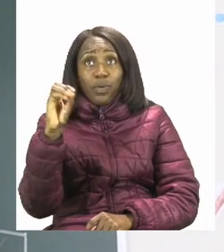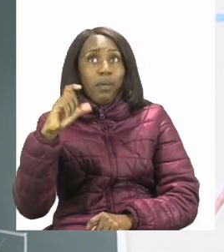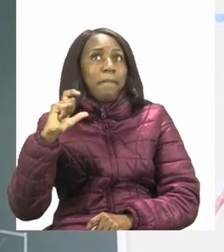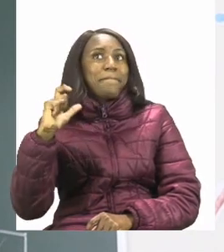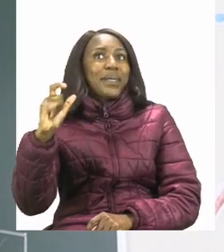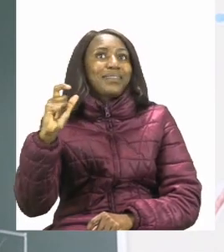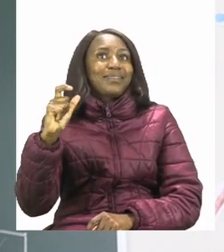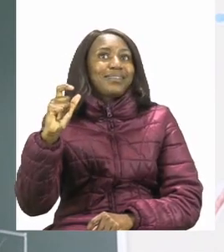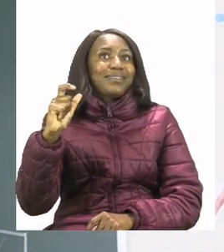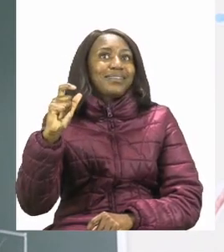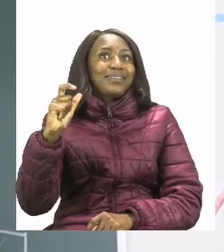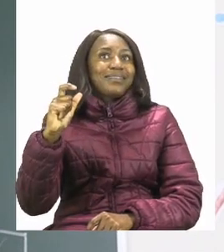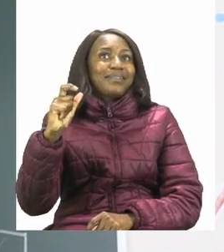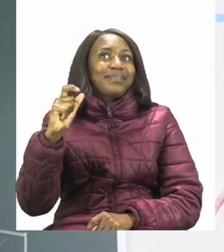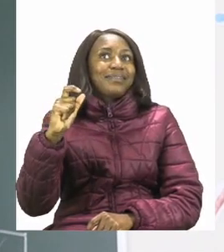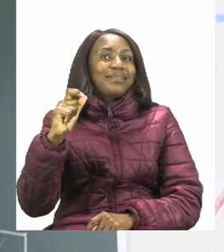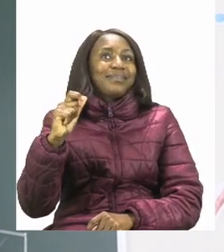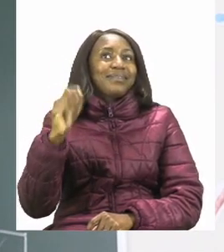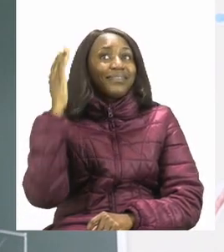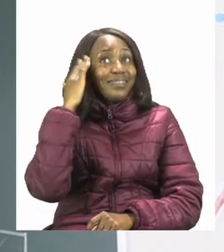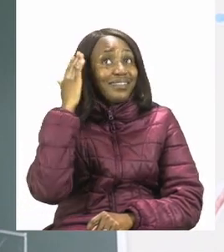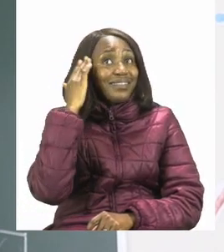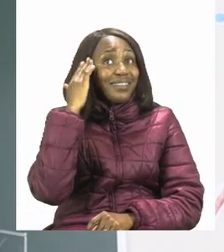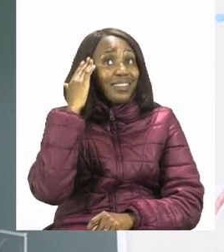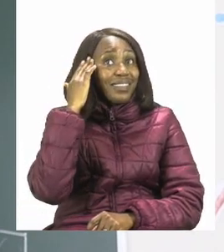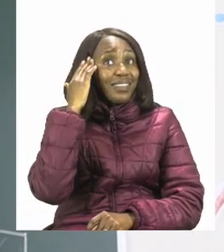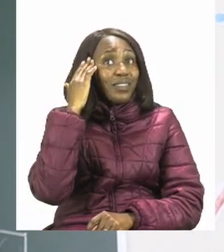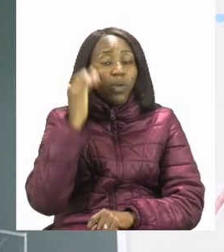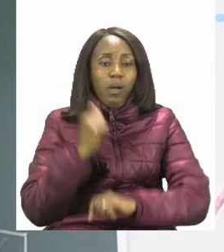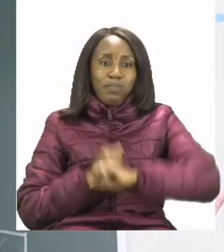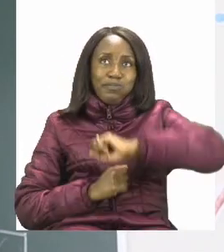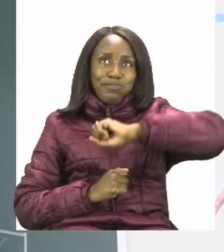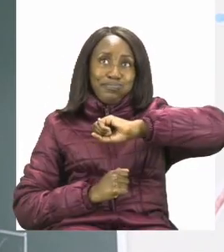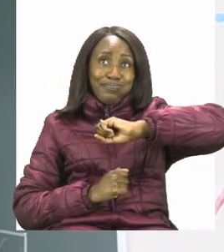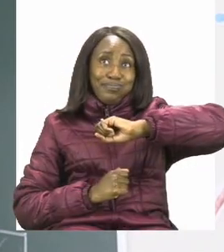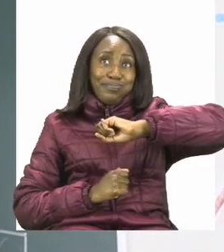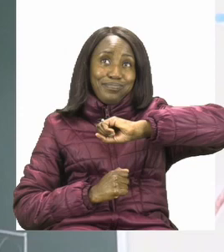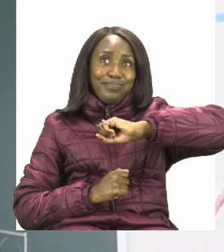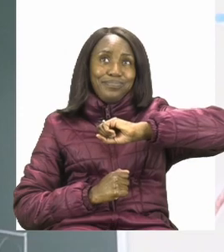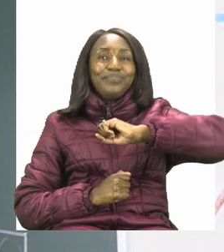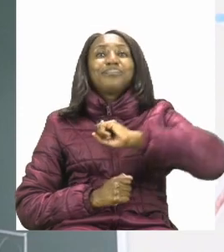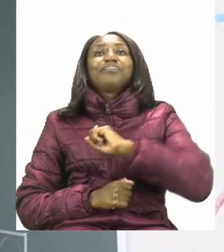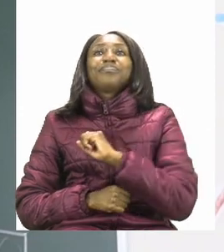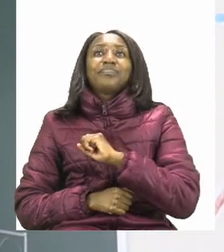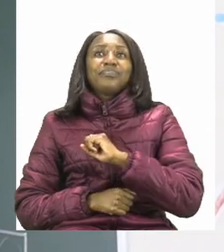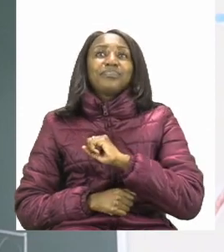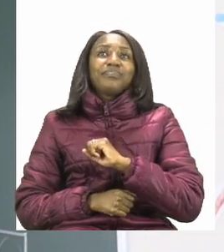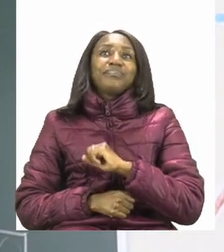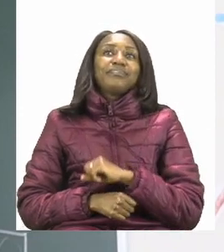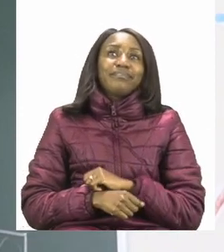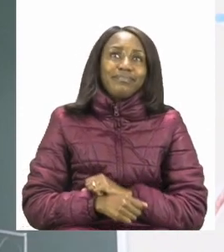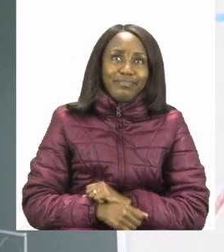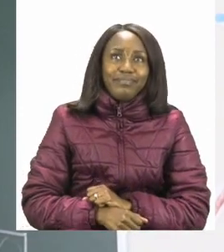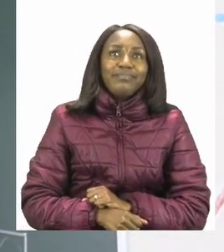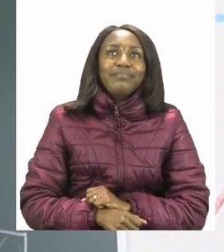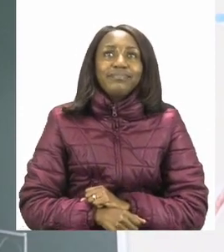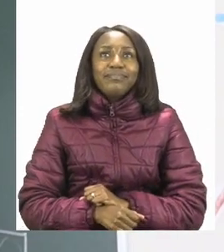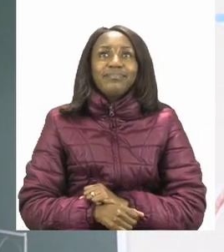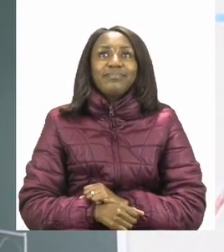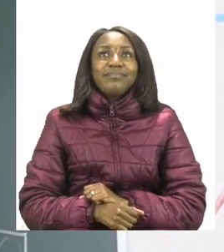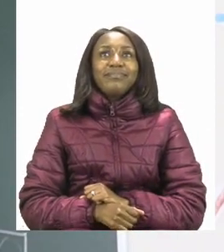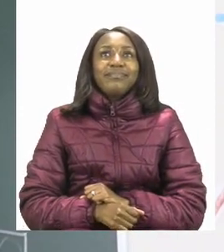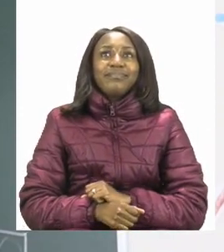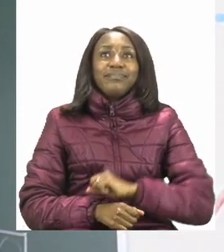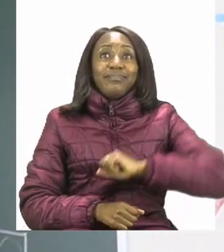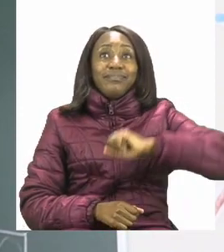hungry crocodile is not going to eat 72 because it's too small. Instead, it will come and